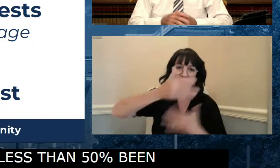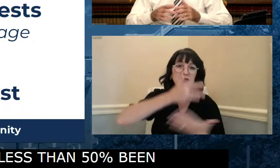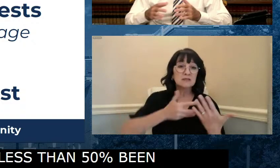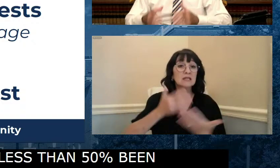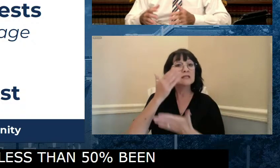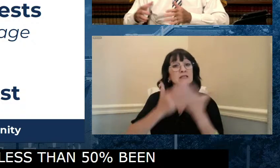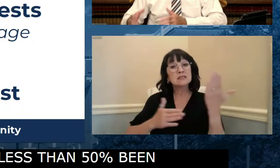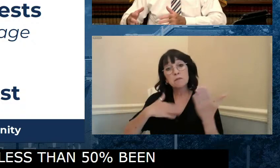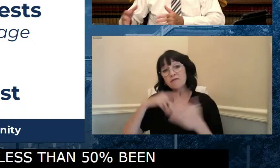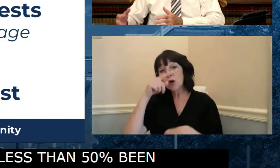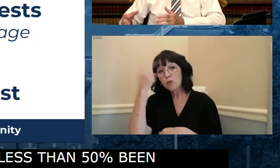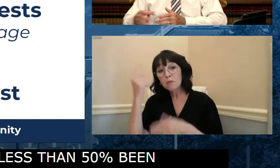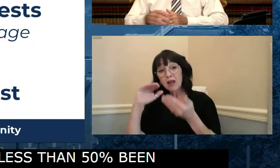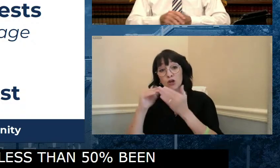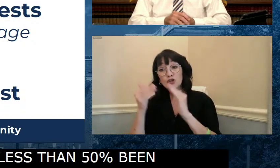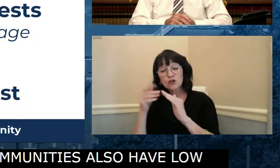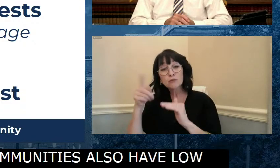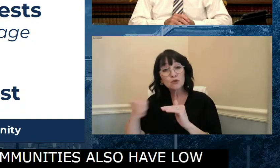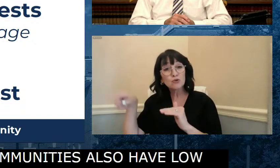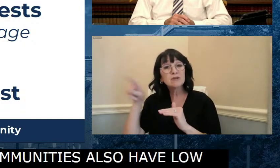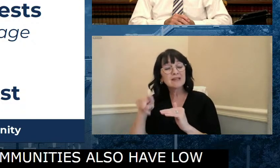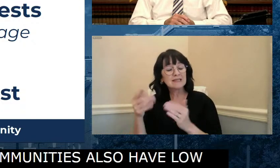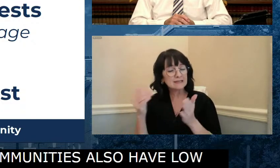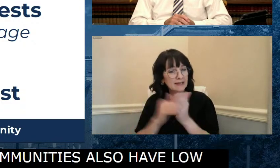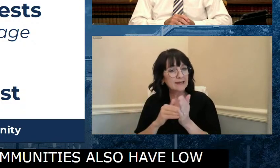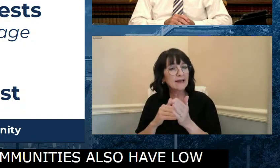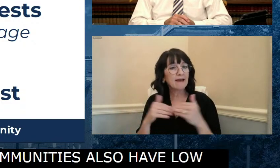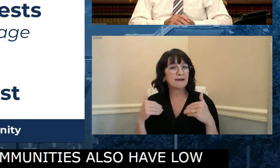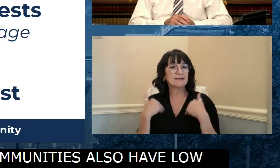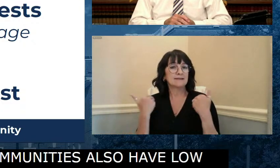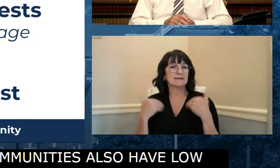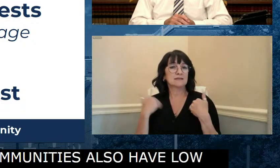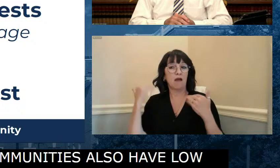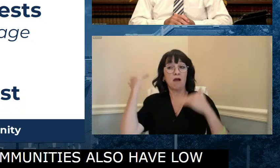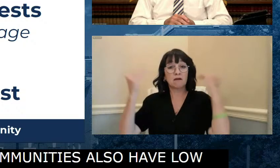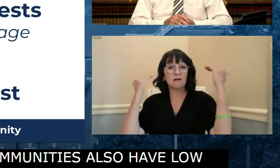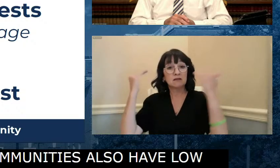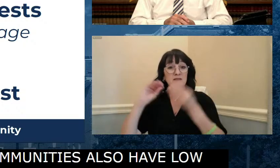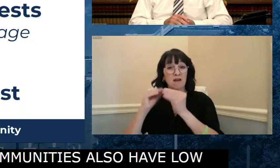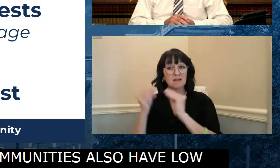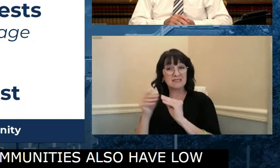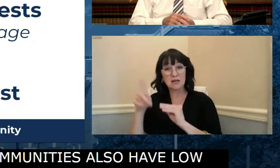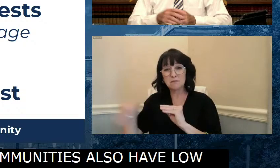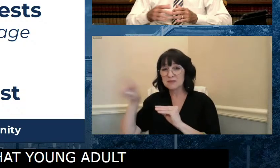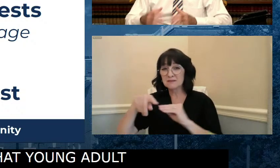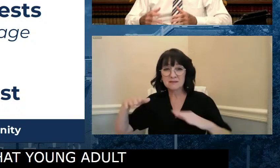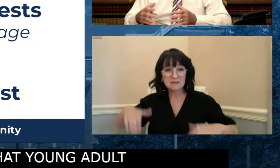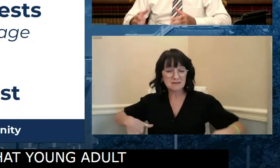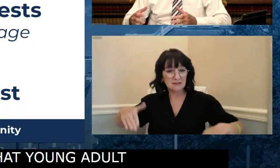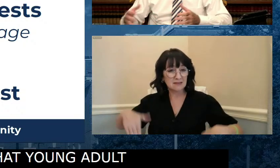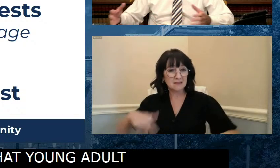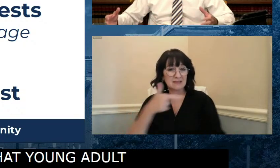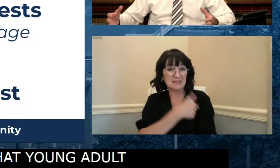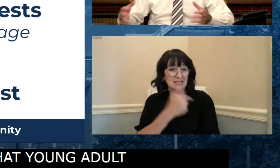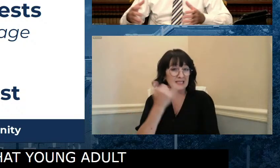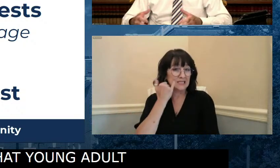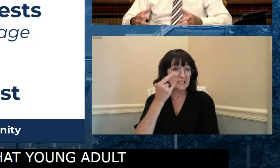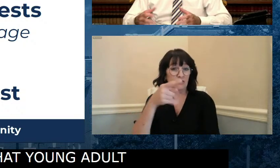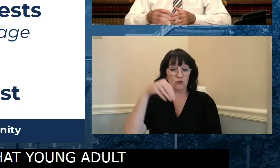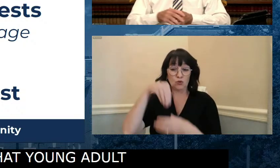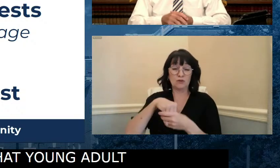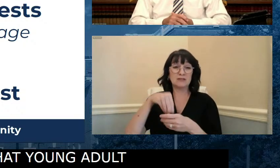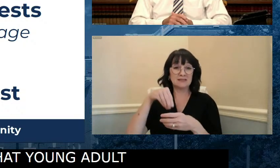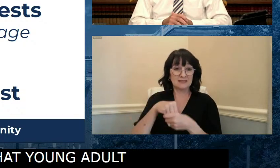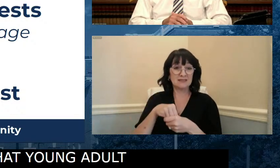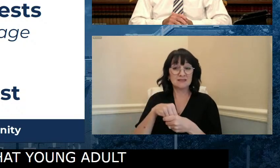vaccination rates. Again, it's in that young adult demographic. So just be careful when you're in environments, indoor